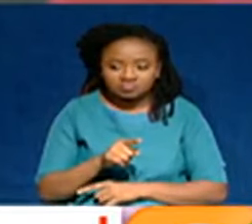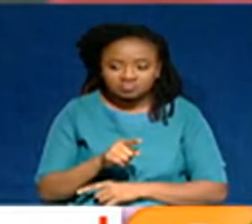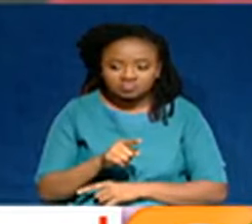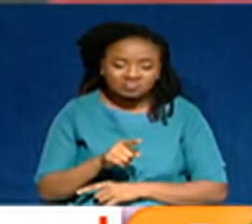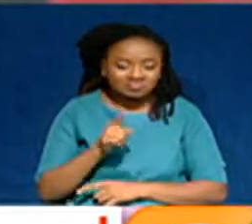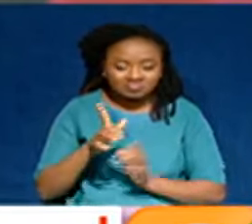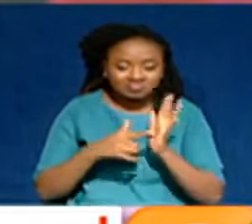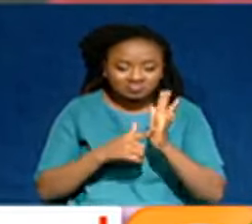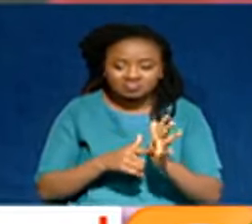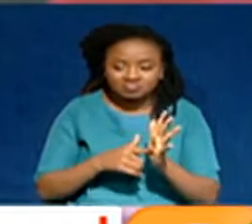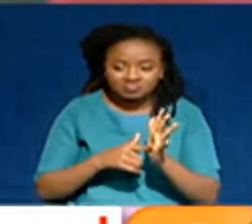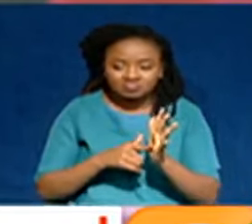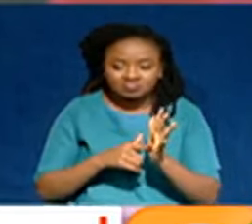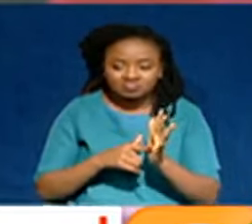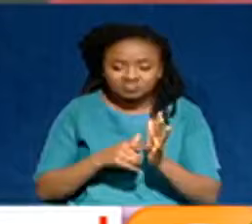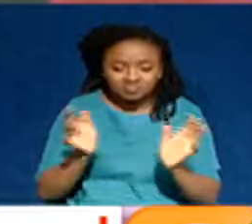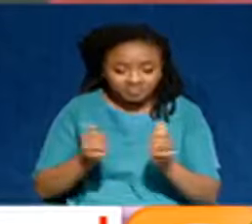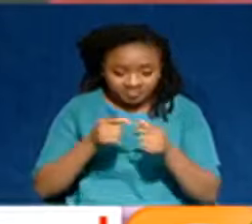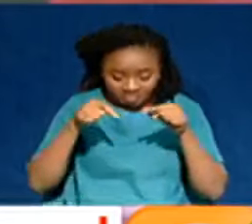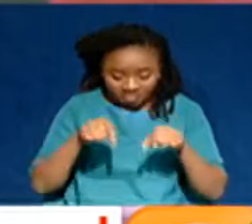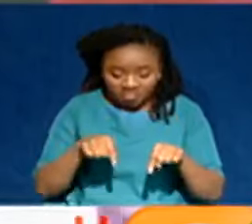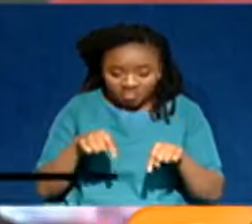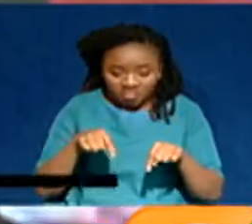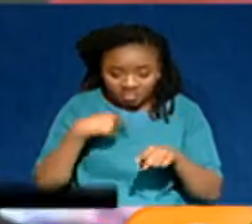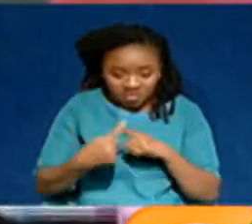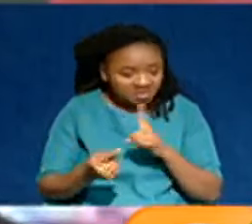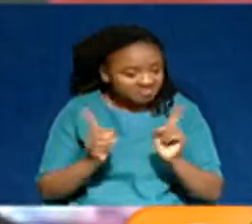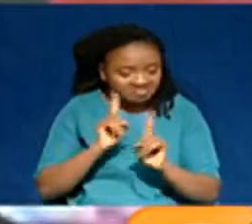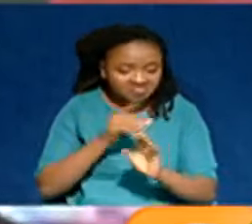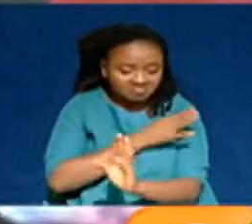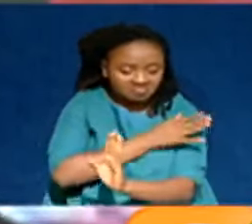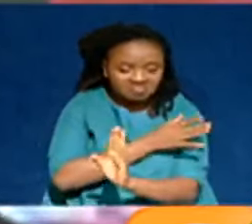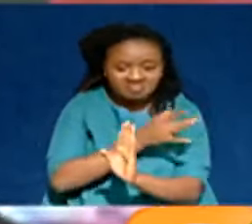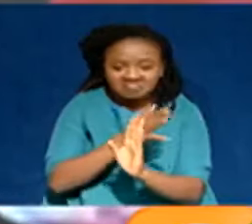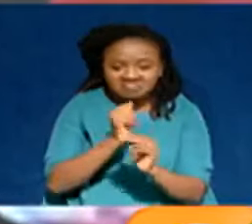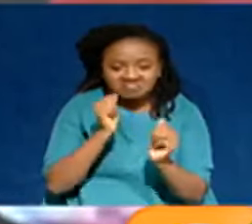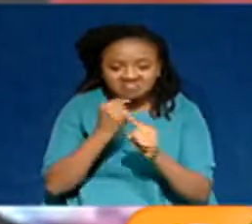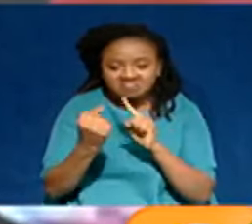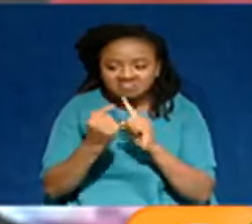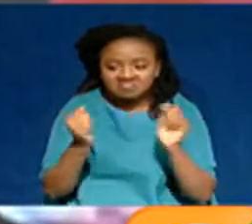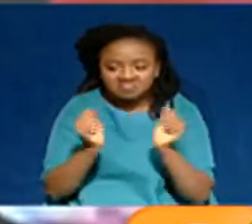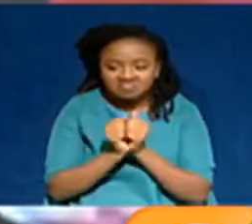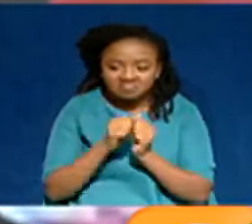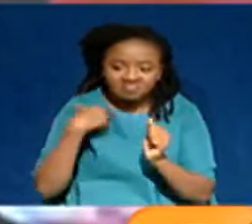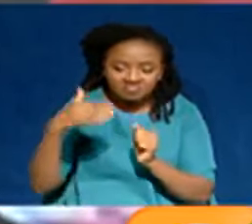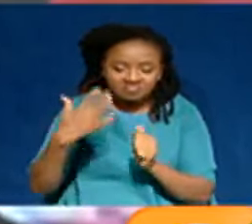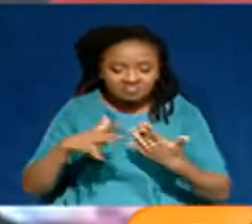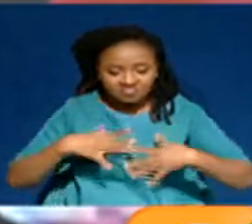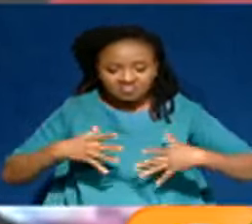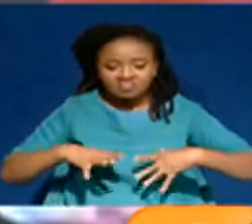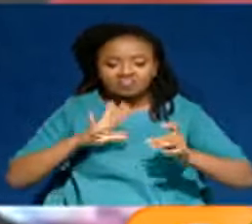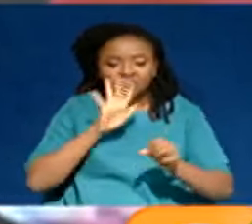showed, it's not something that has just happened this year. For the last, 10 years, we've been losing an average